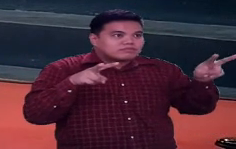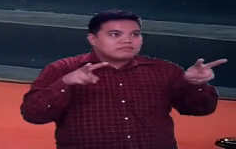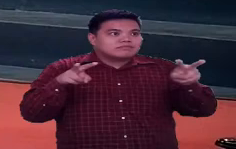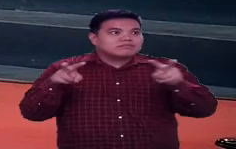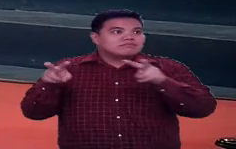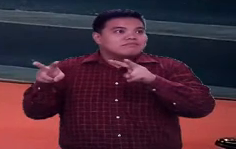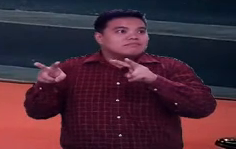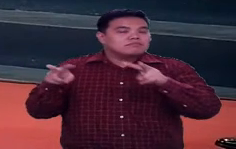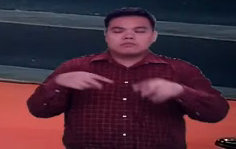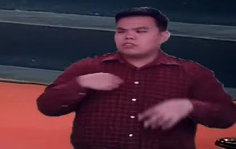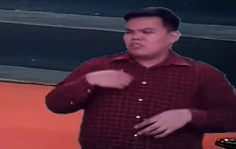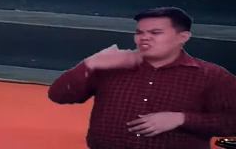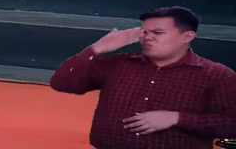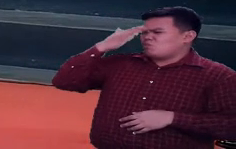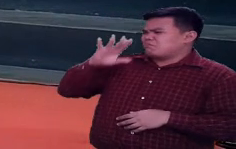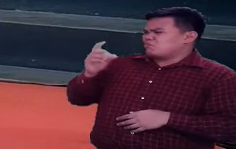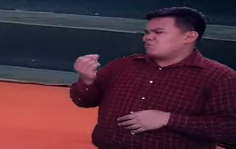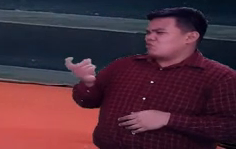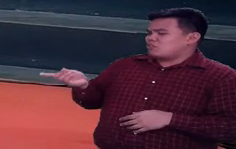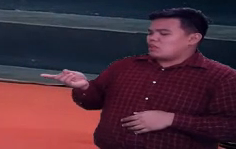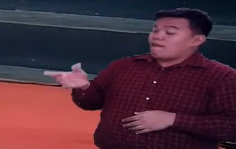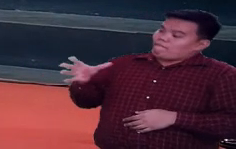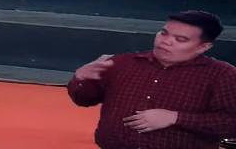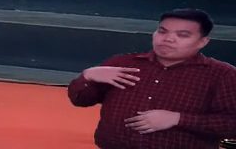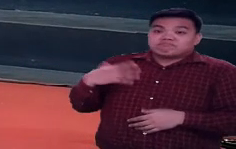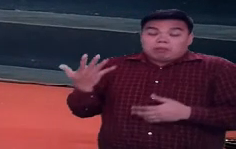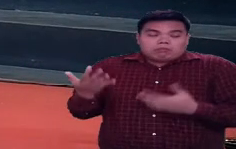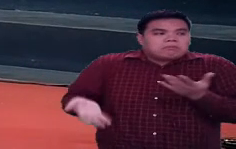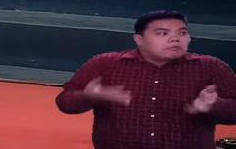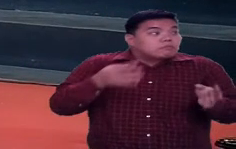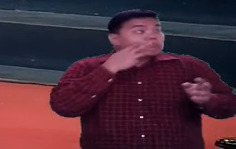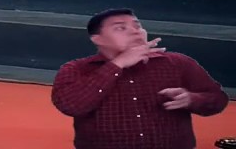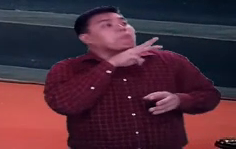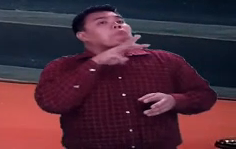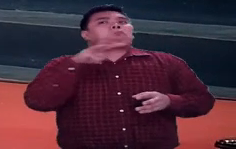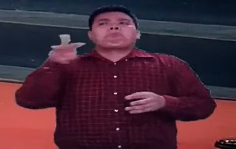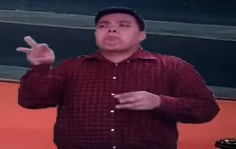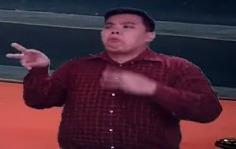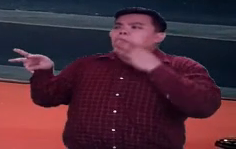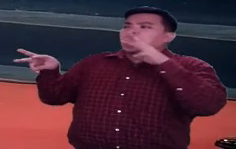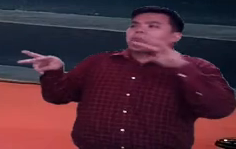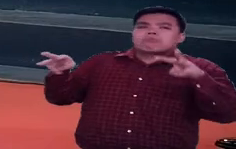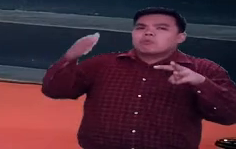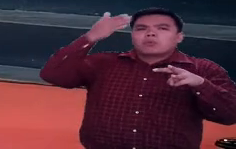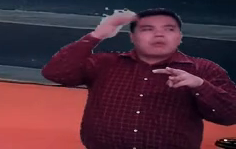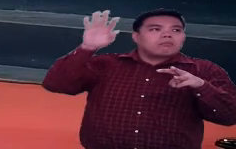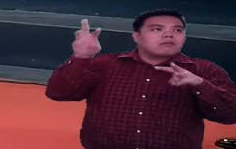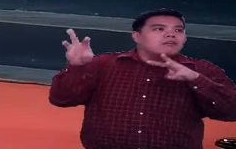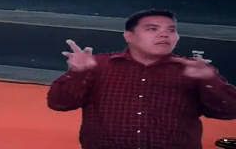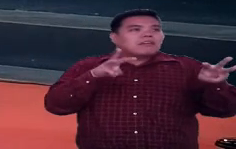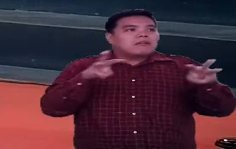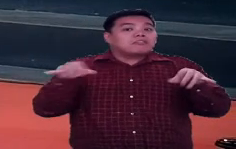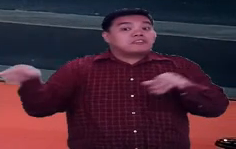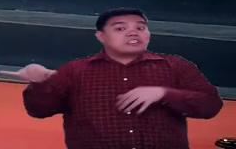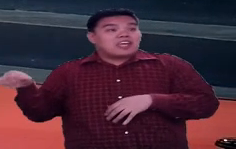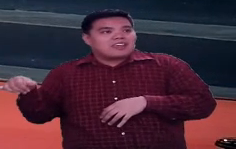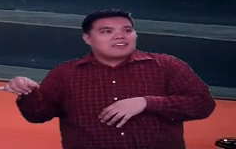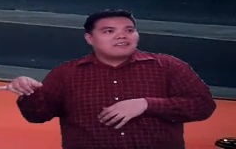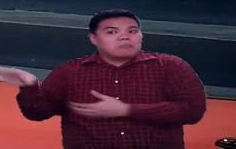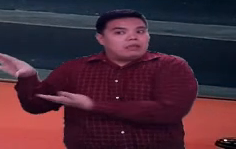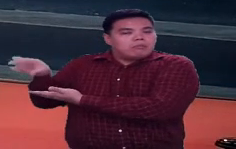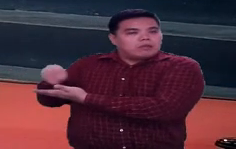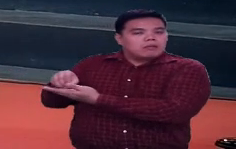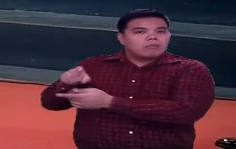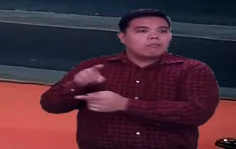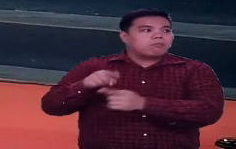So I didn't know what he was doing, but I also looked around. I didn't know what I was looking for, but I thought I would do that. And so